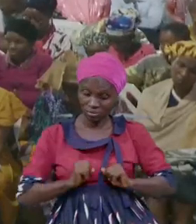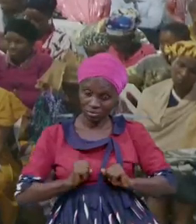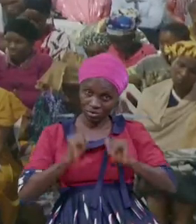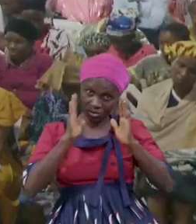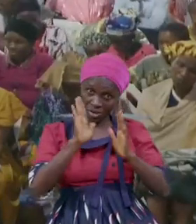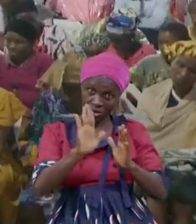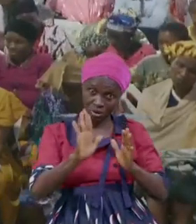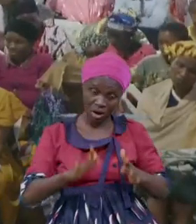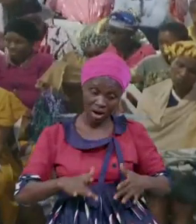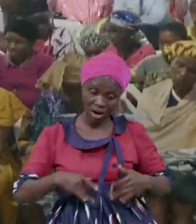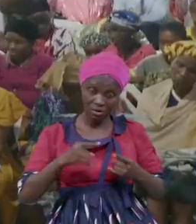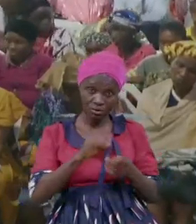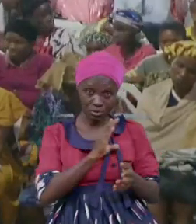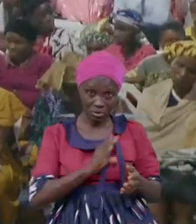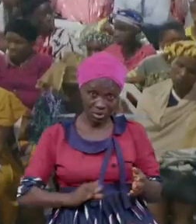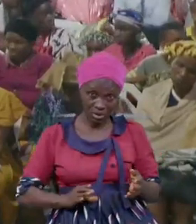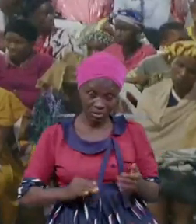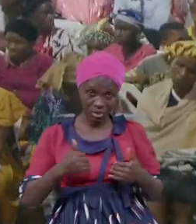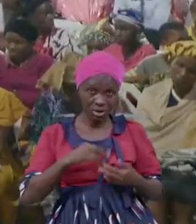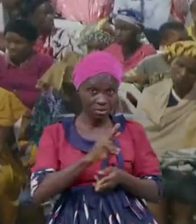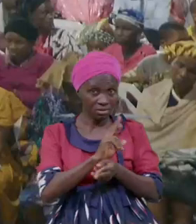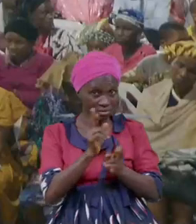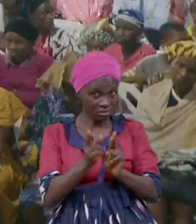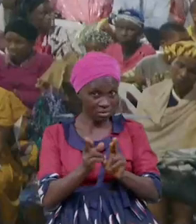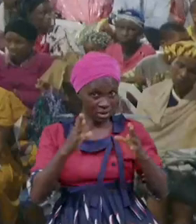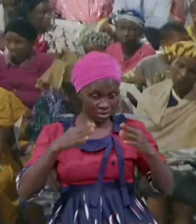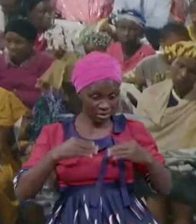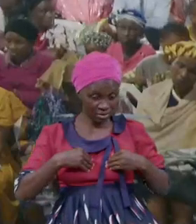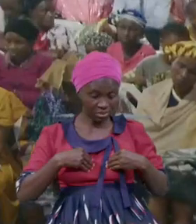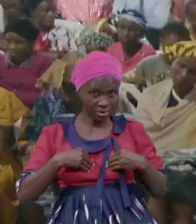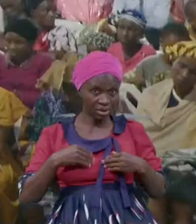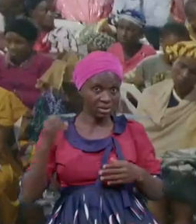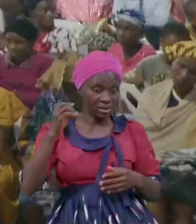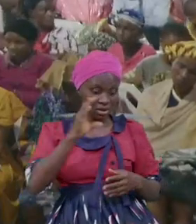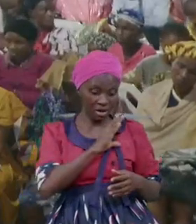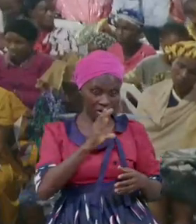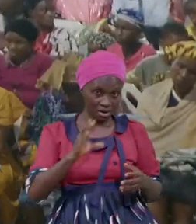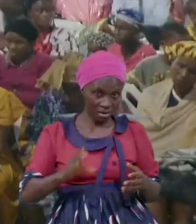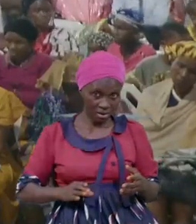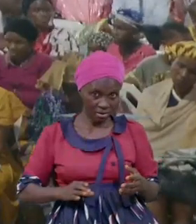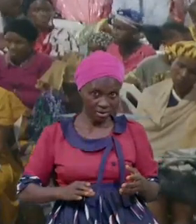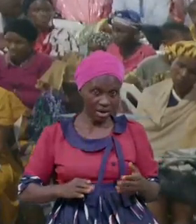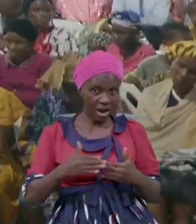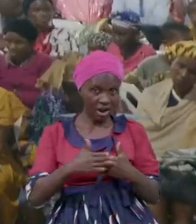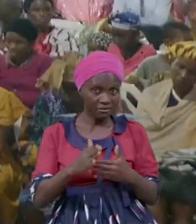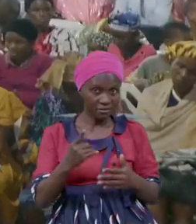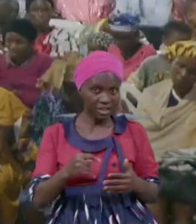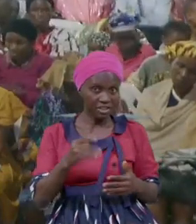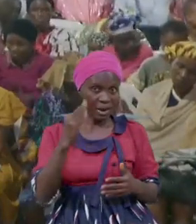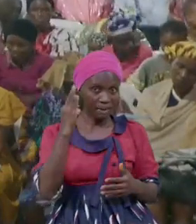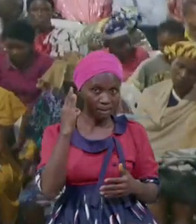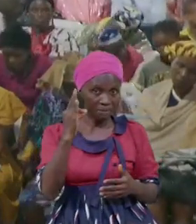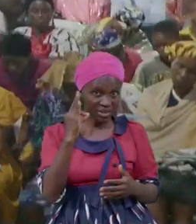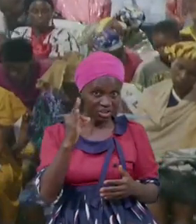after the message of a pastor, there is a link on